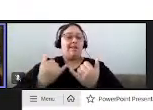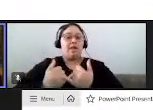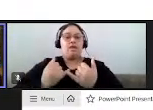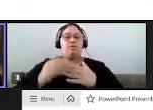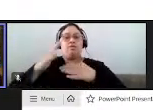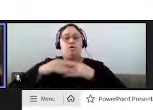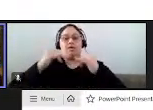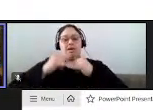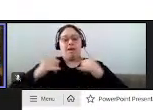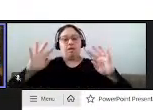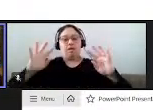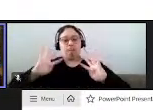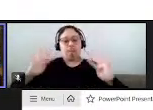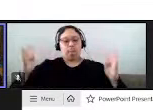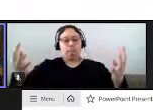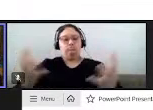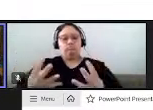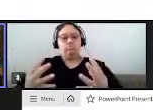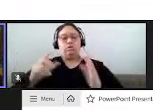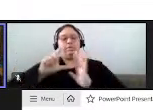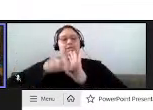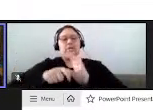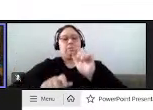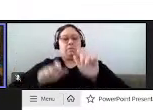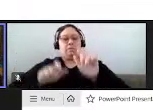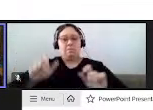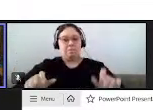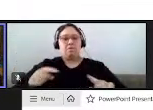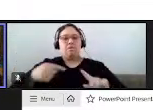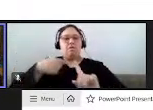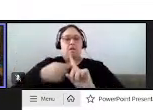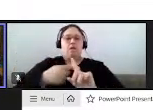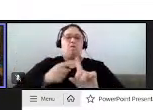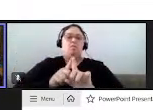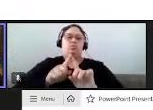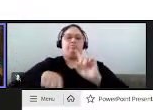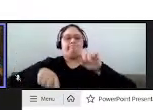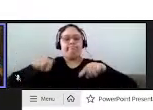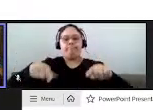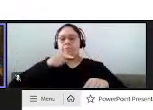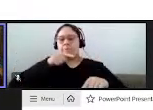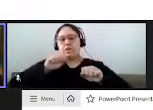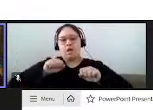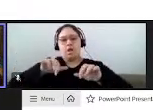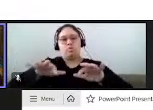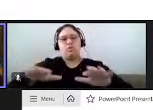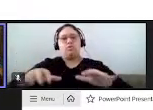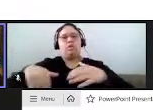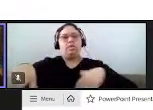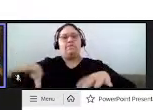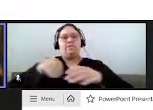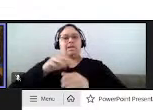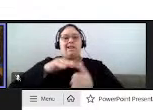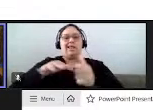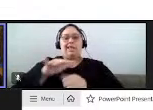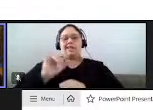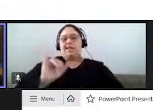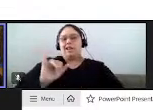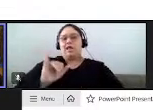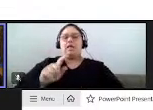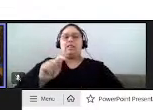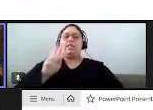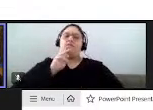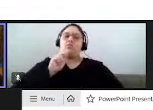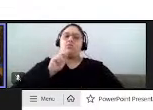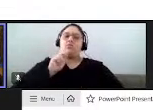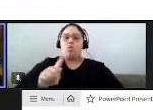virtual roundtable with people with disabilities, as well as various public outreach activities in areas like